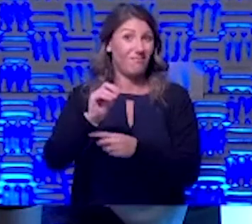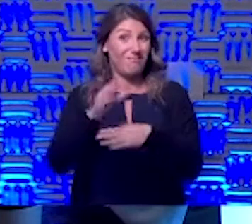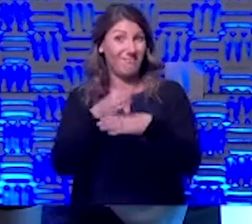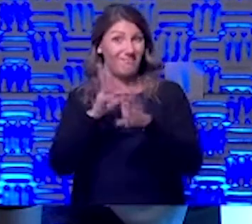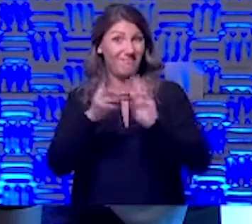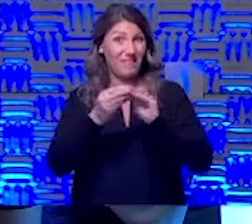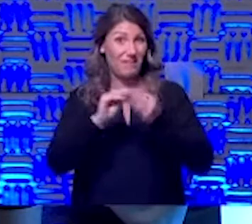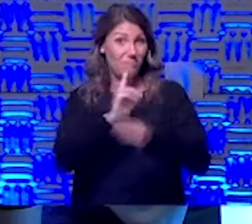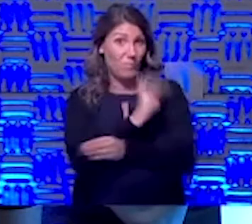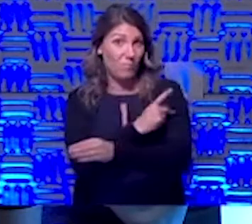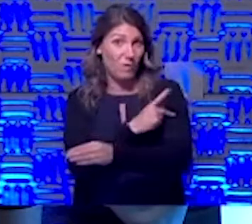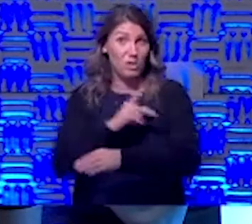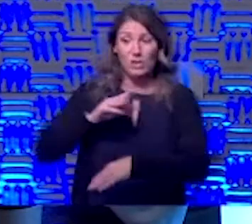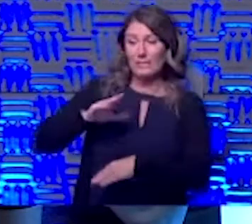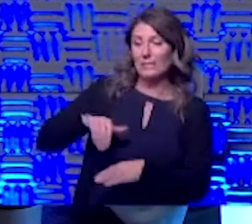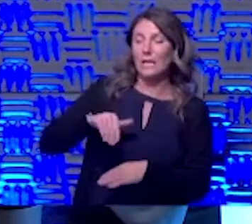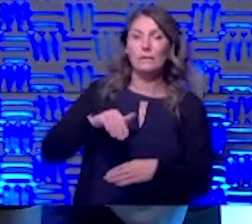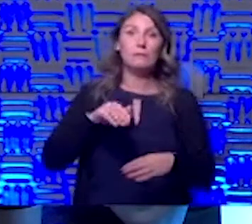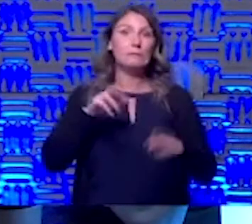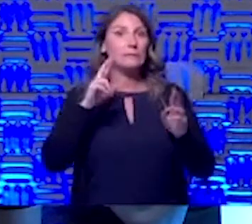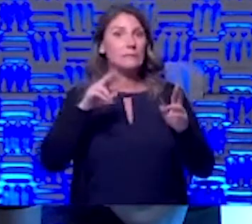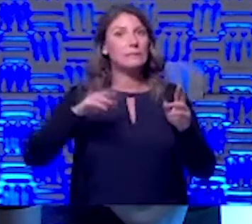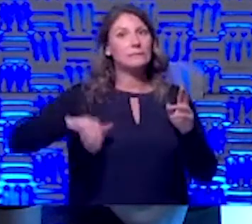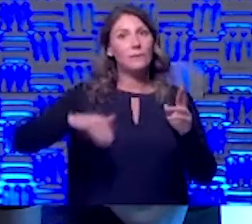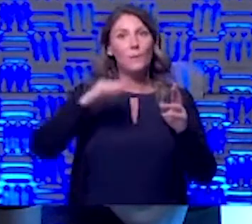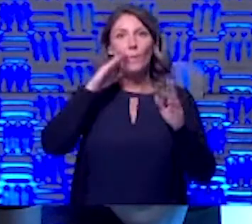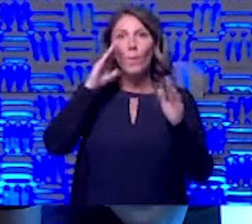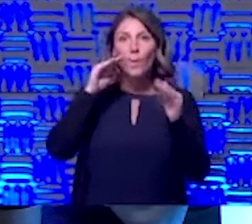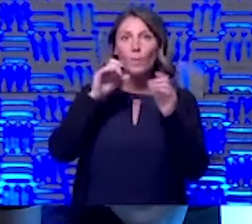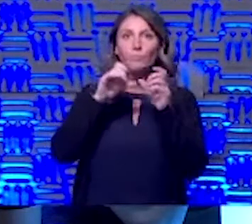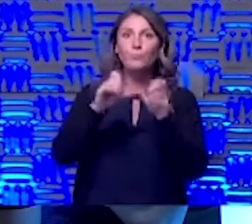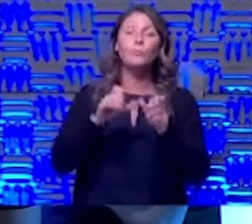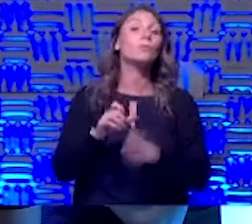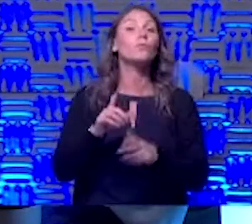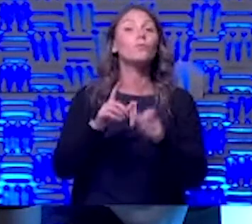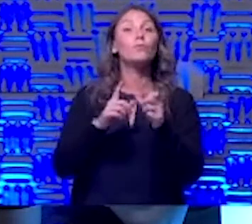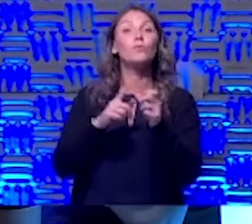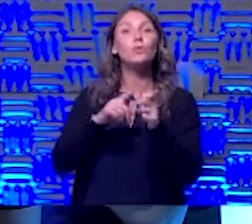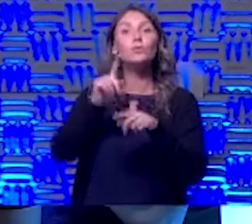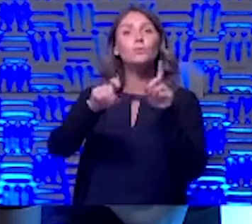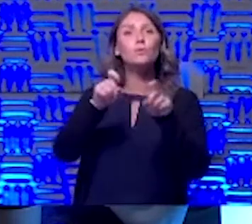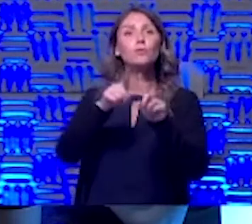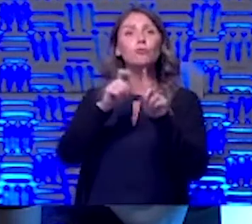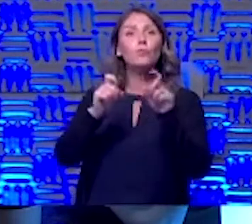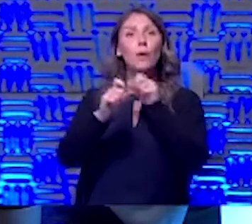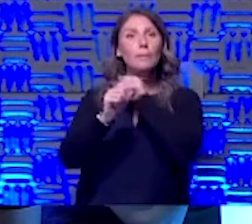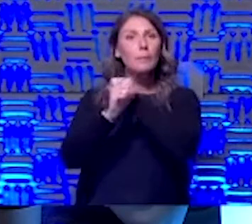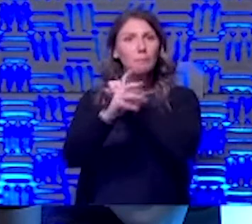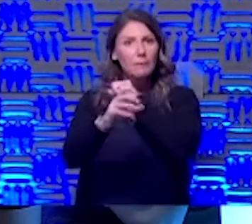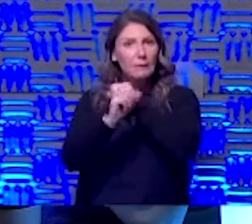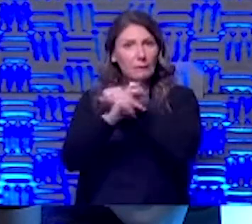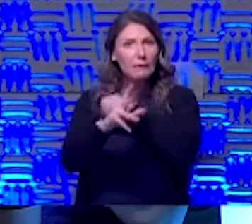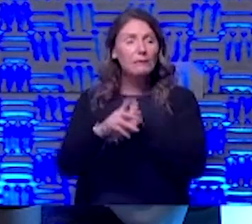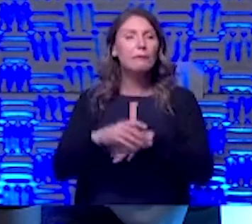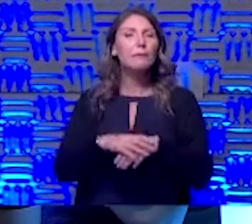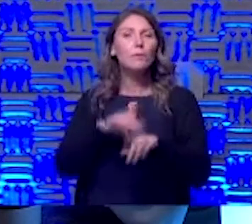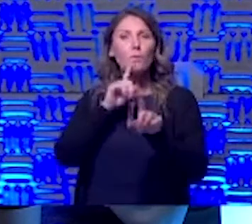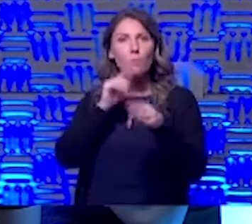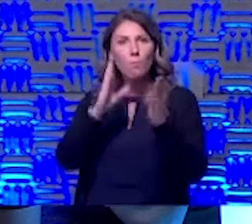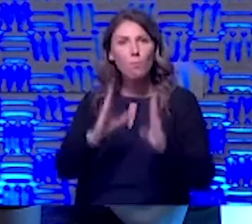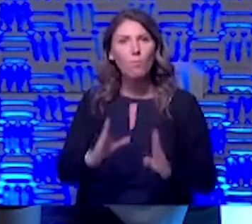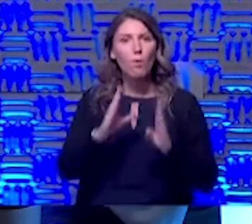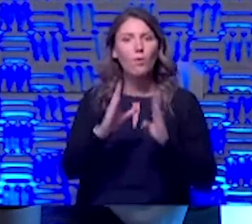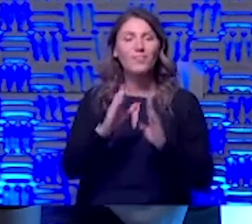hoping that continues. So let's first see if there are questions from media this morning for any of